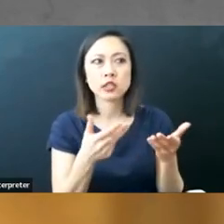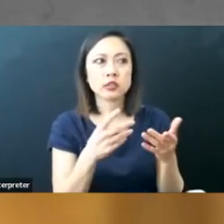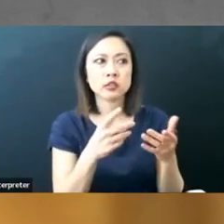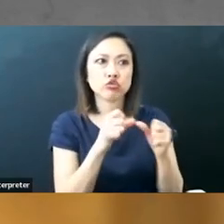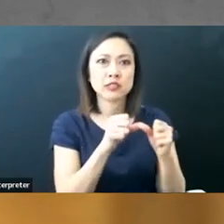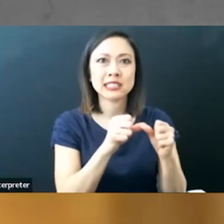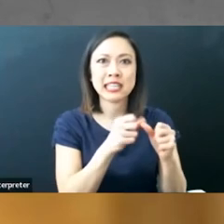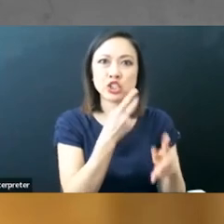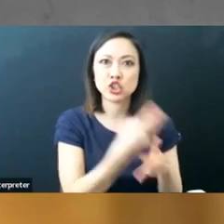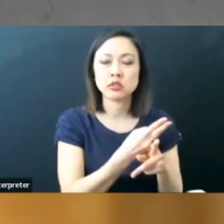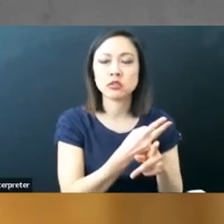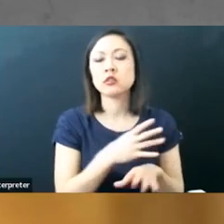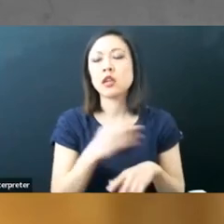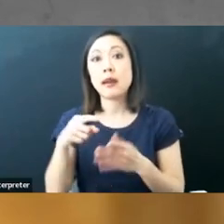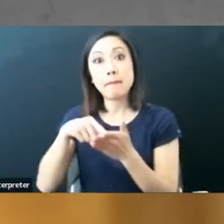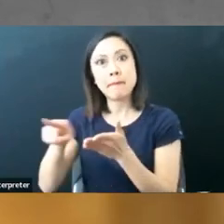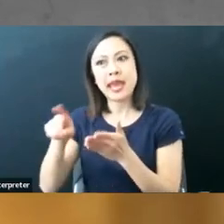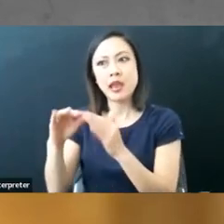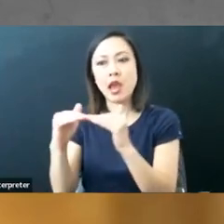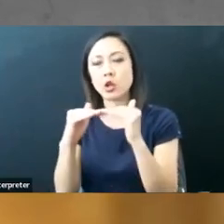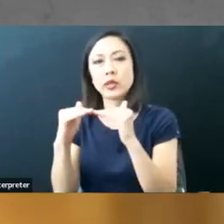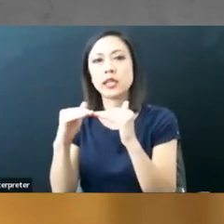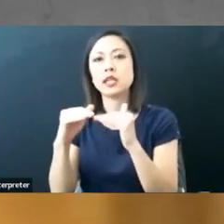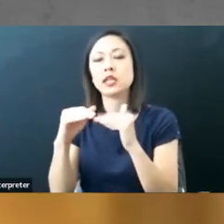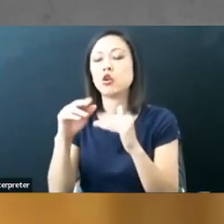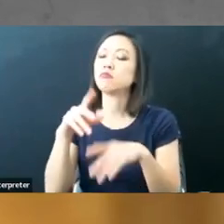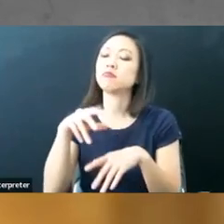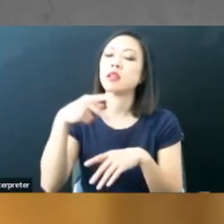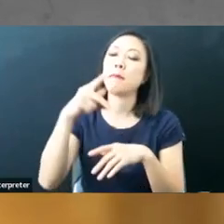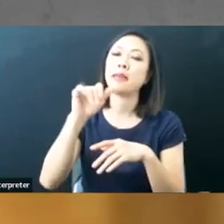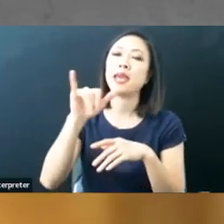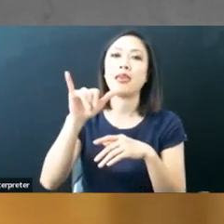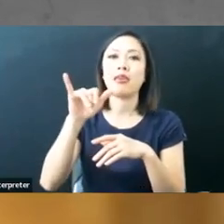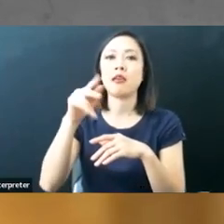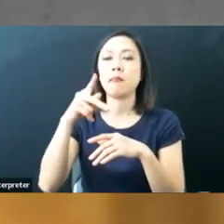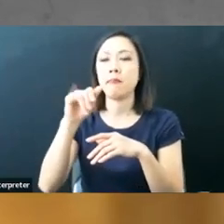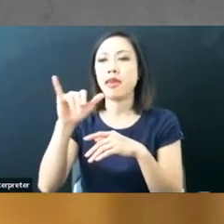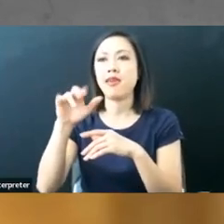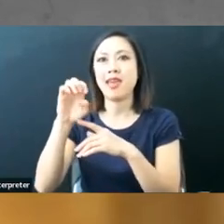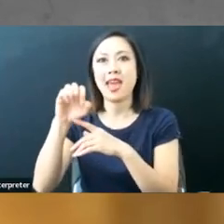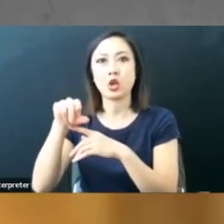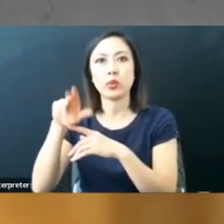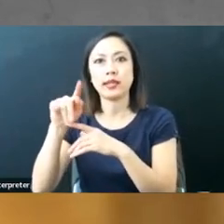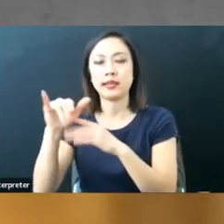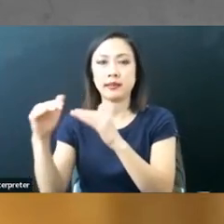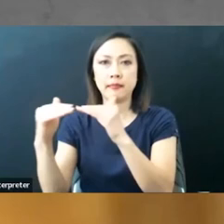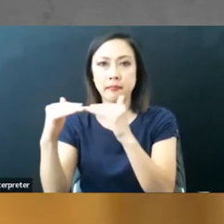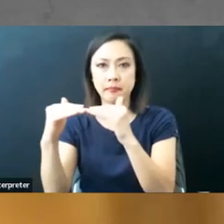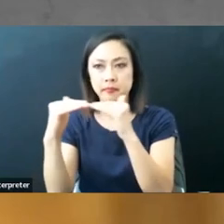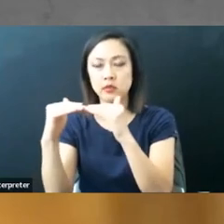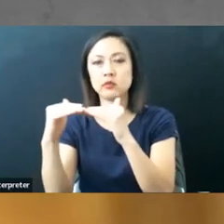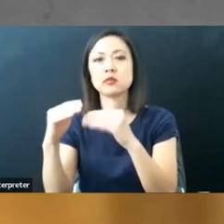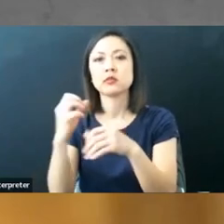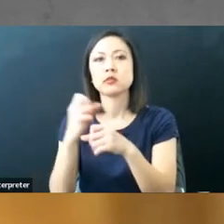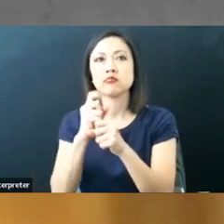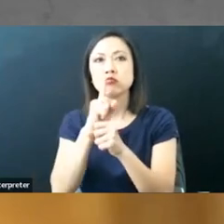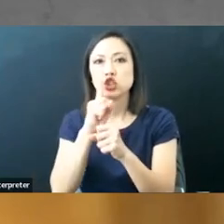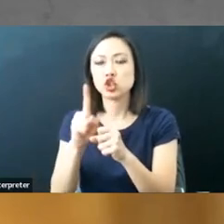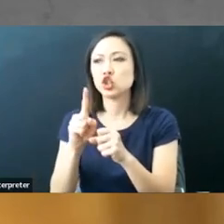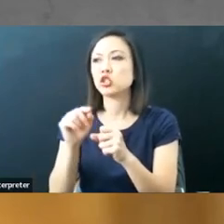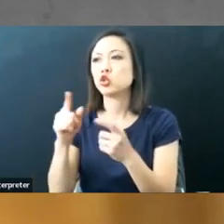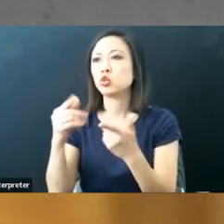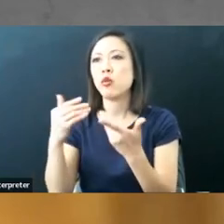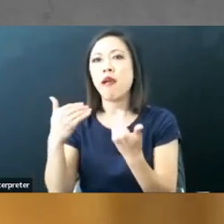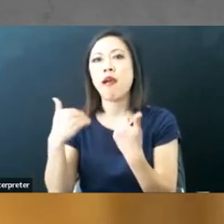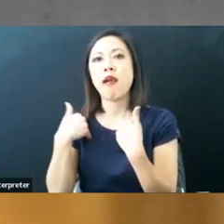every year we go through a rigorous process to make sure that bias hasn't come into either the perf process or comp. And